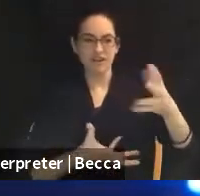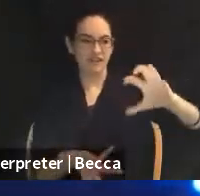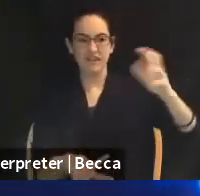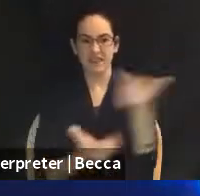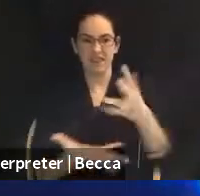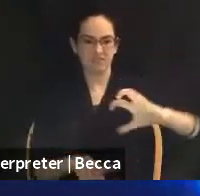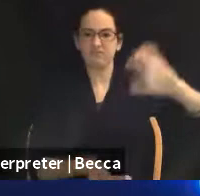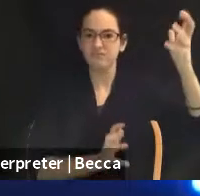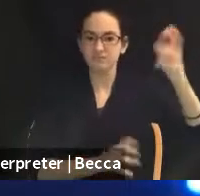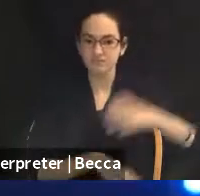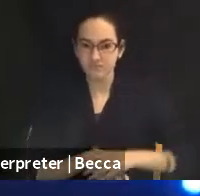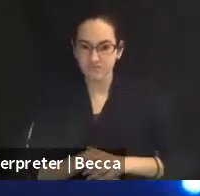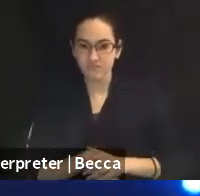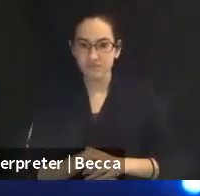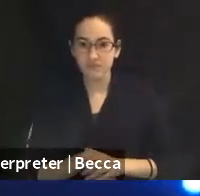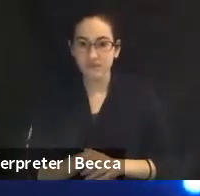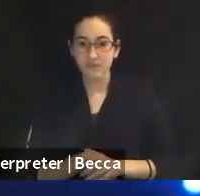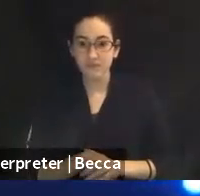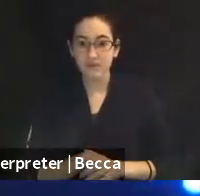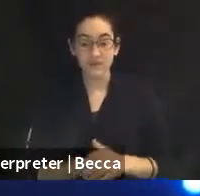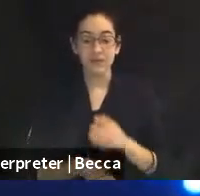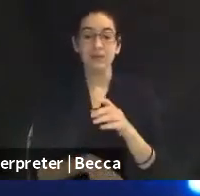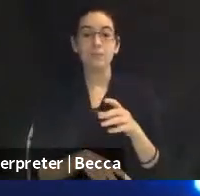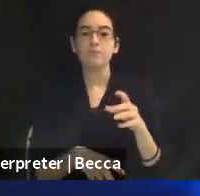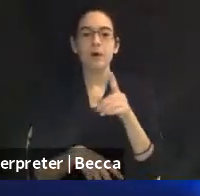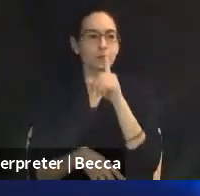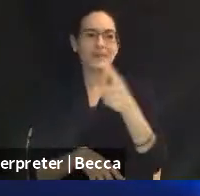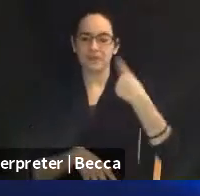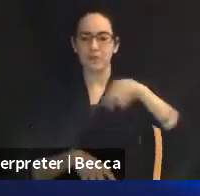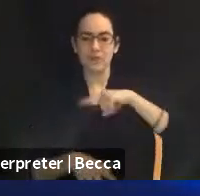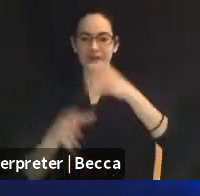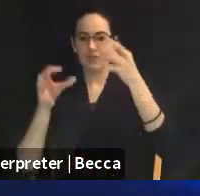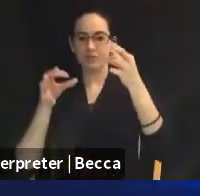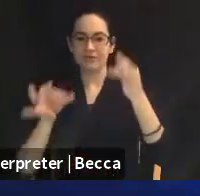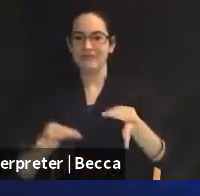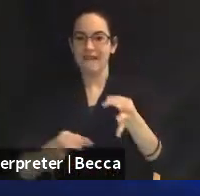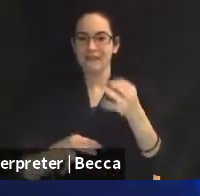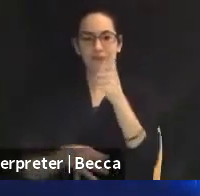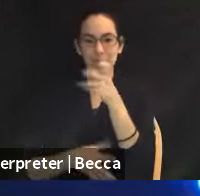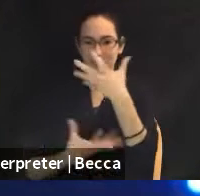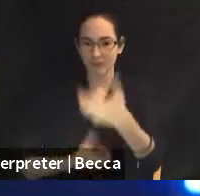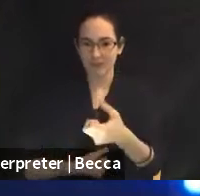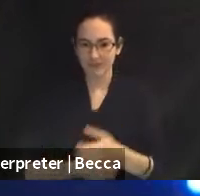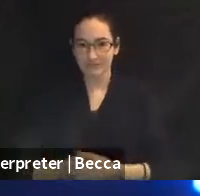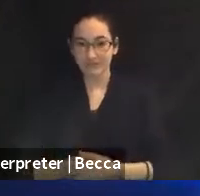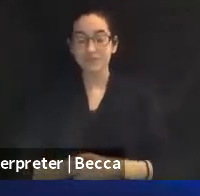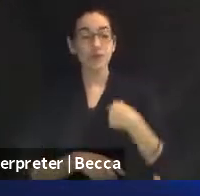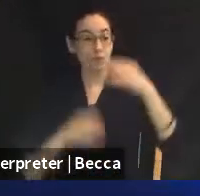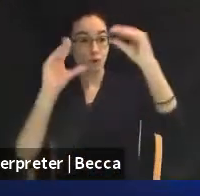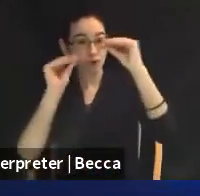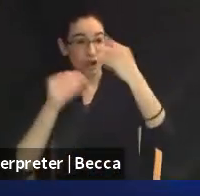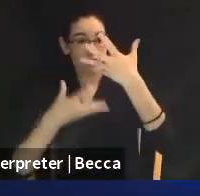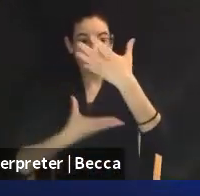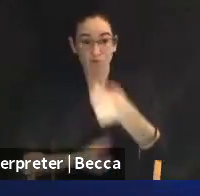But really, there might be some effects of that, but we get to choose what we do with trust. I mean, we're taught this: you trust, but you